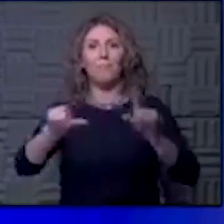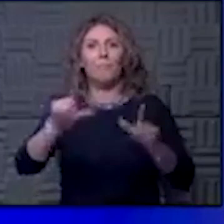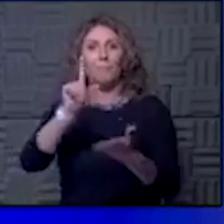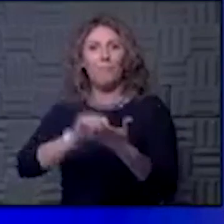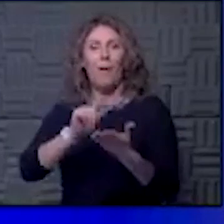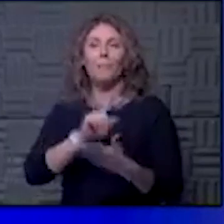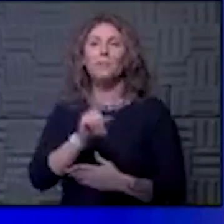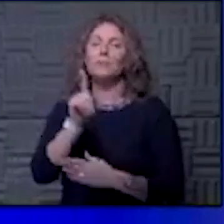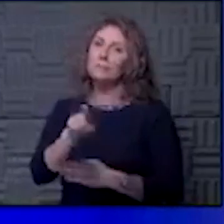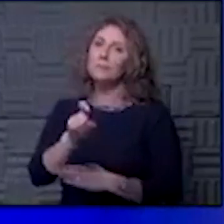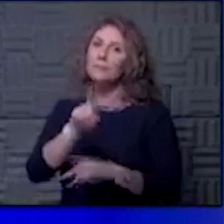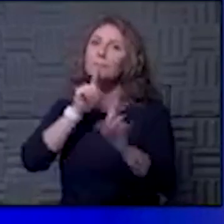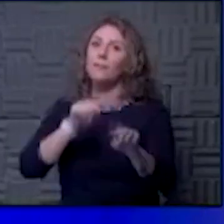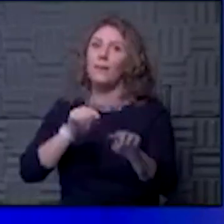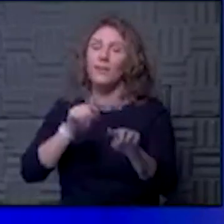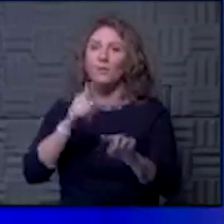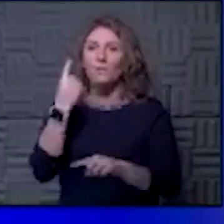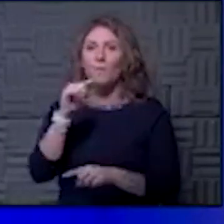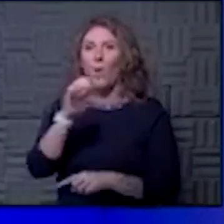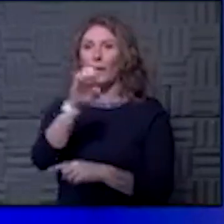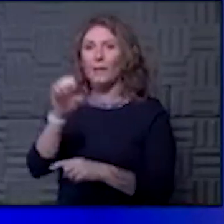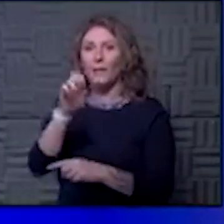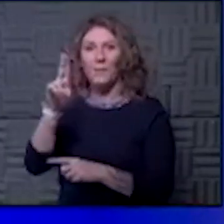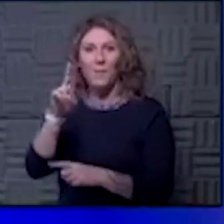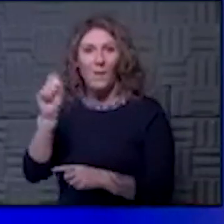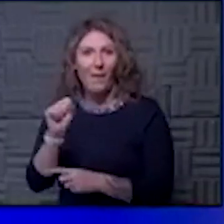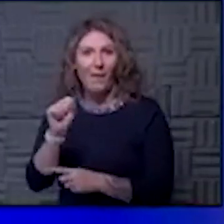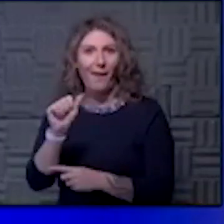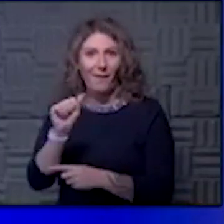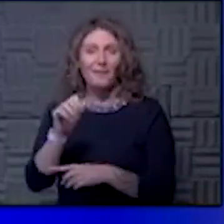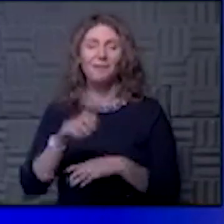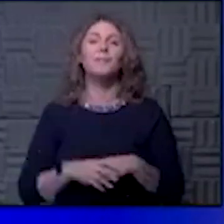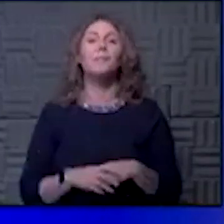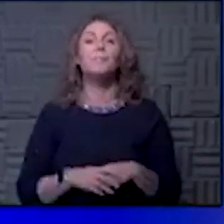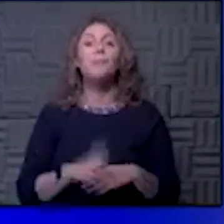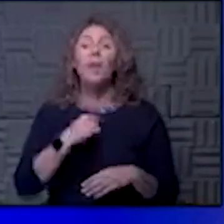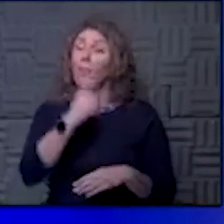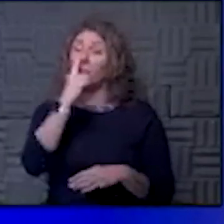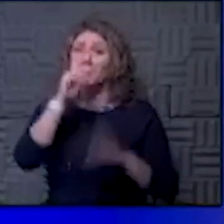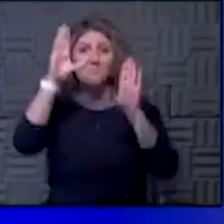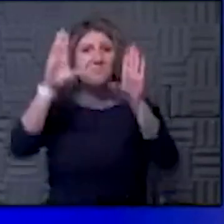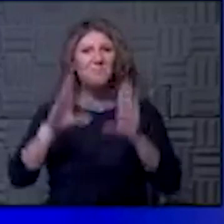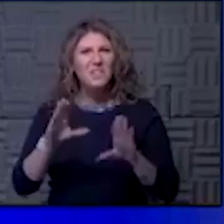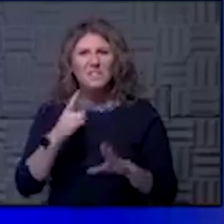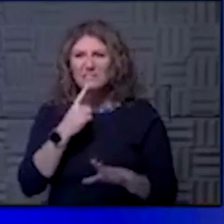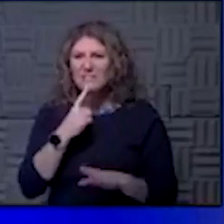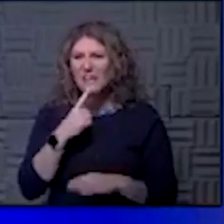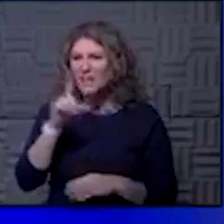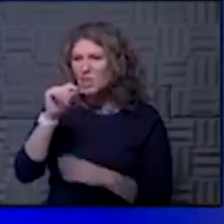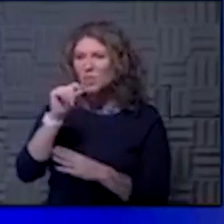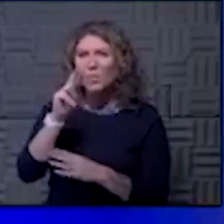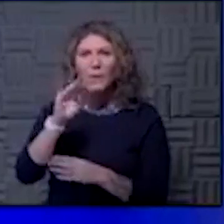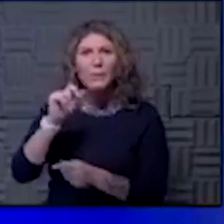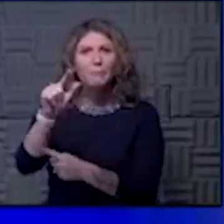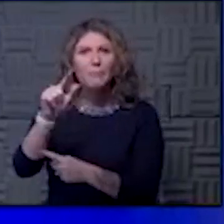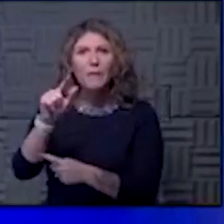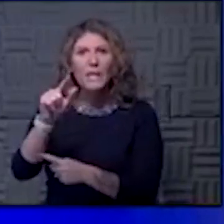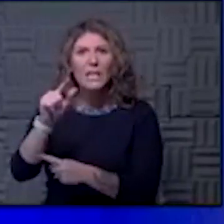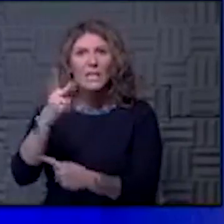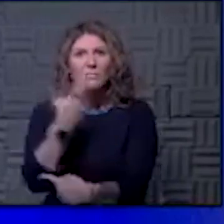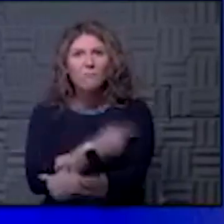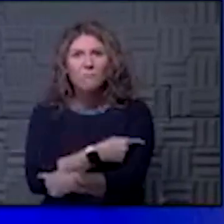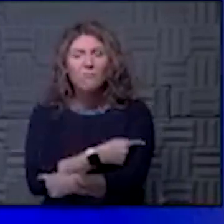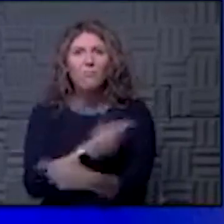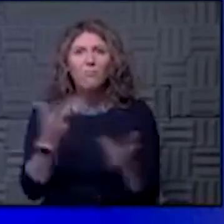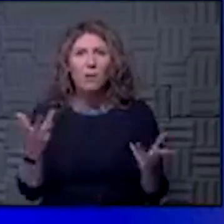some of those data for that EUA. But I think that's great. I think that's great. They said, 20 million doses by the end of December?